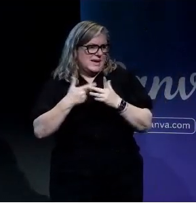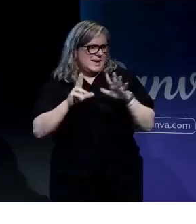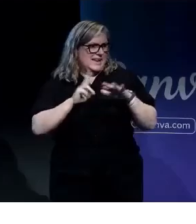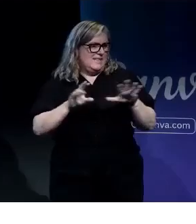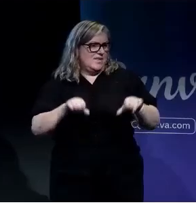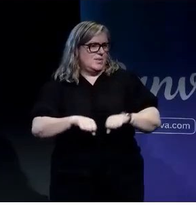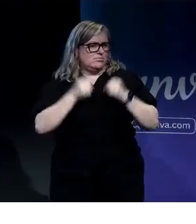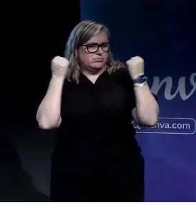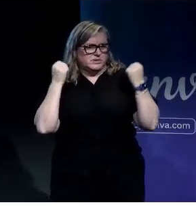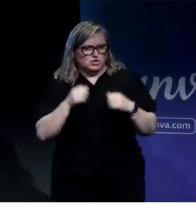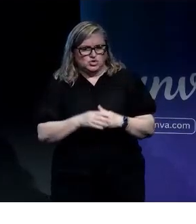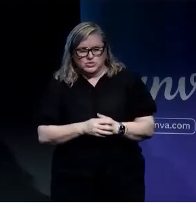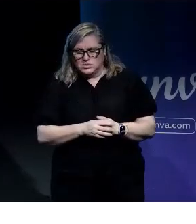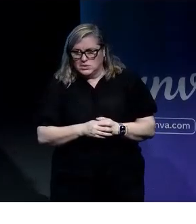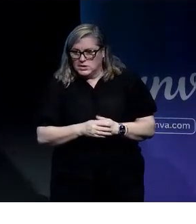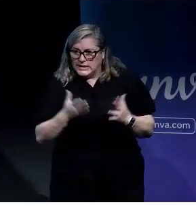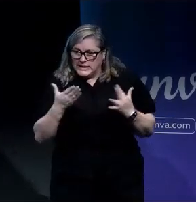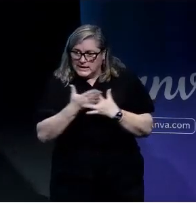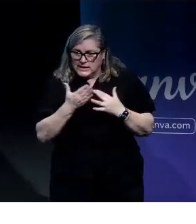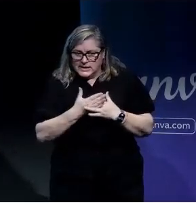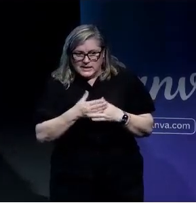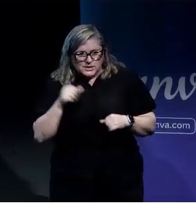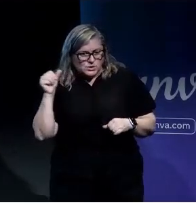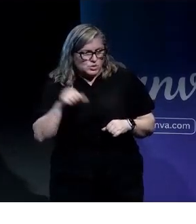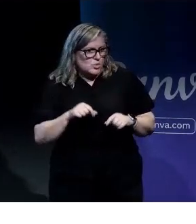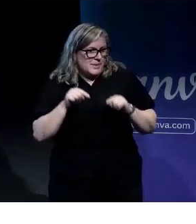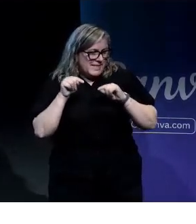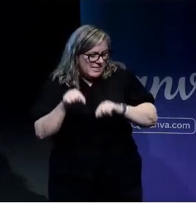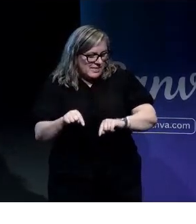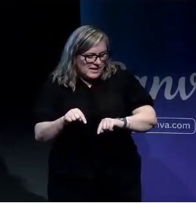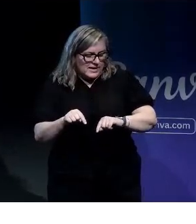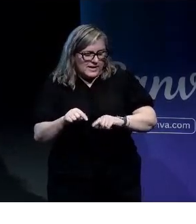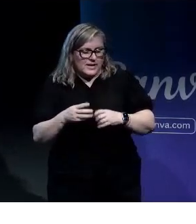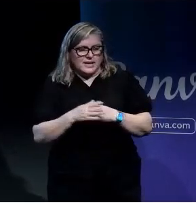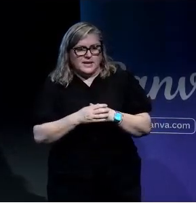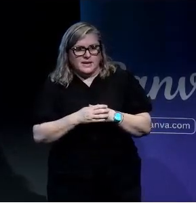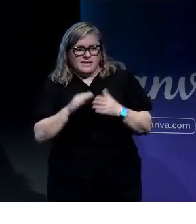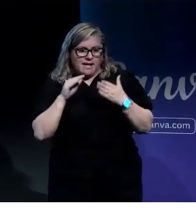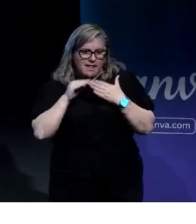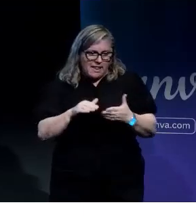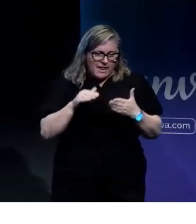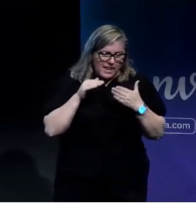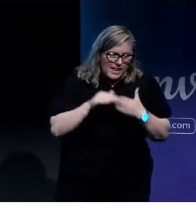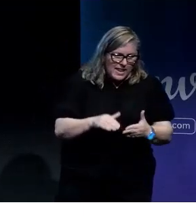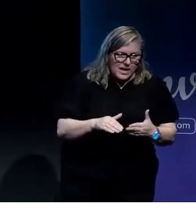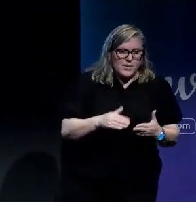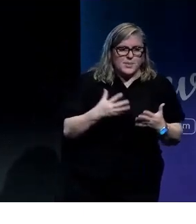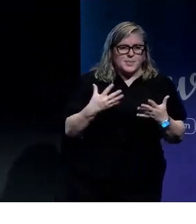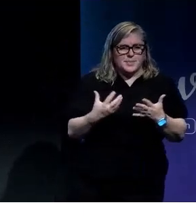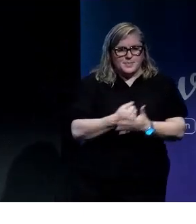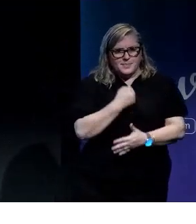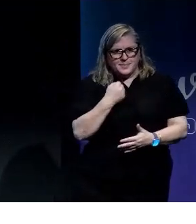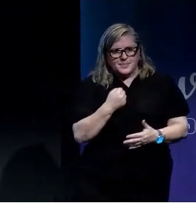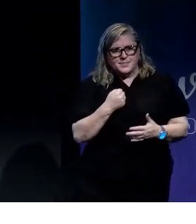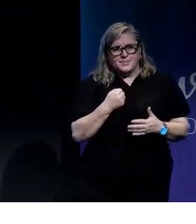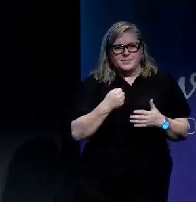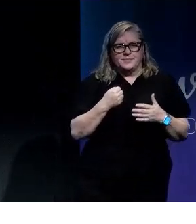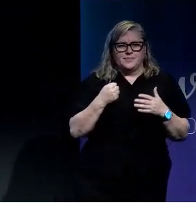So the accessibility team should be right there at the source, helping you secure accessible